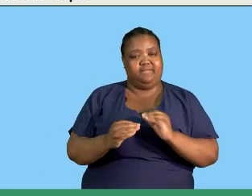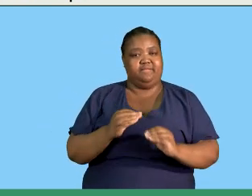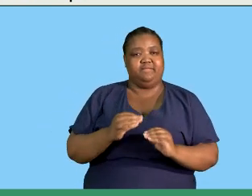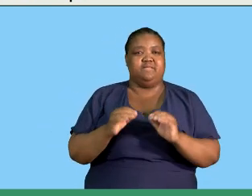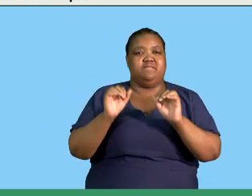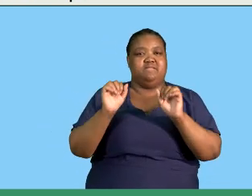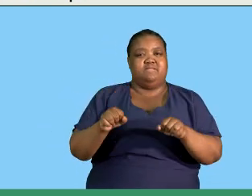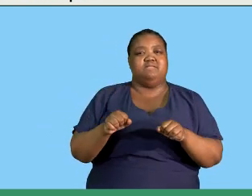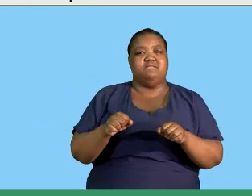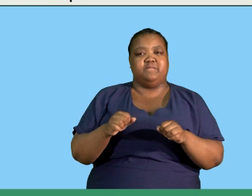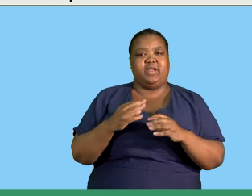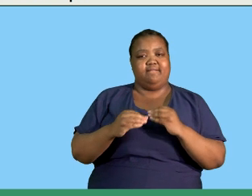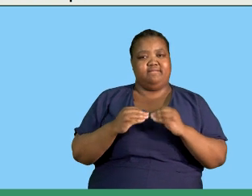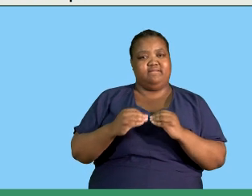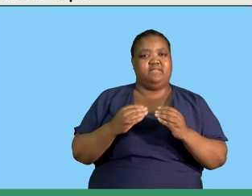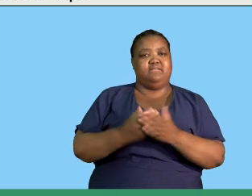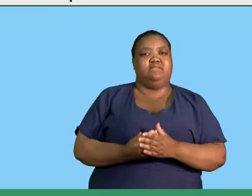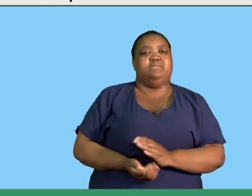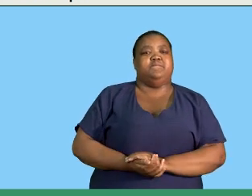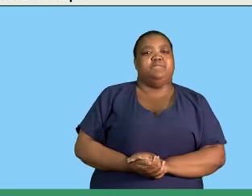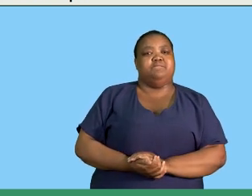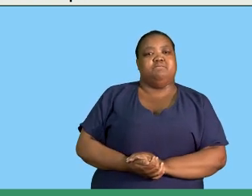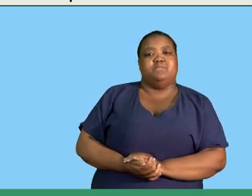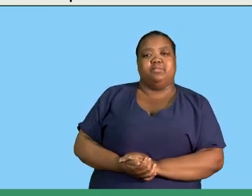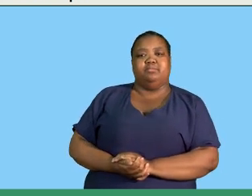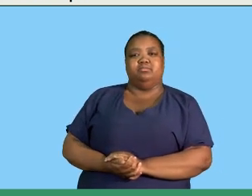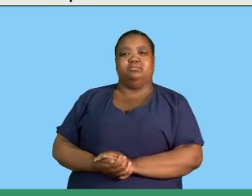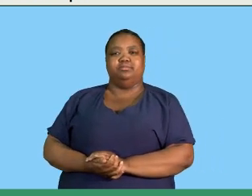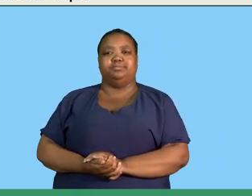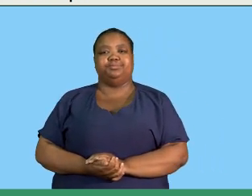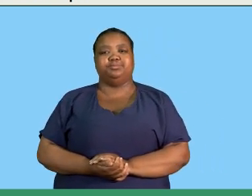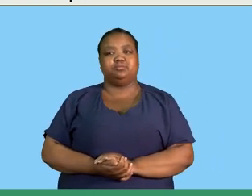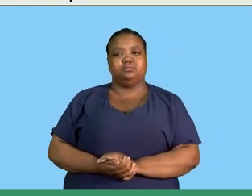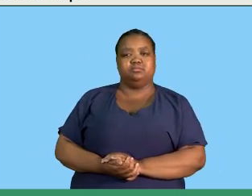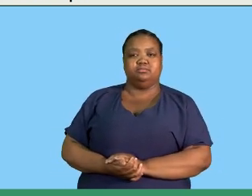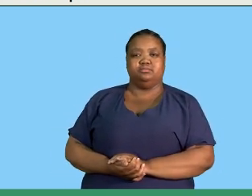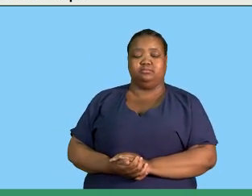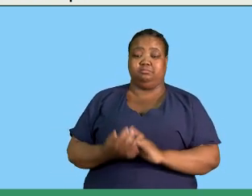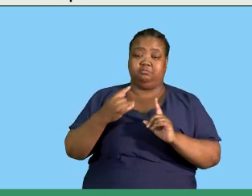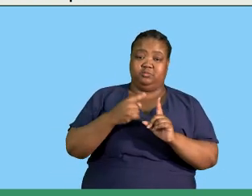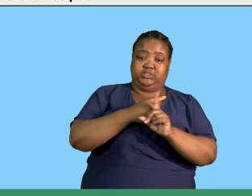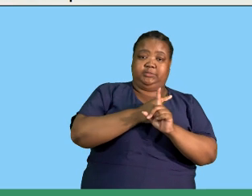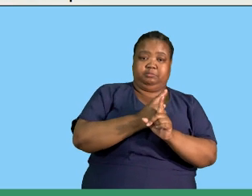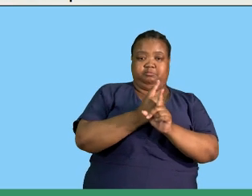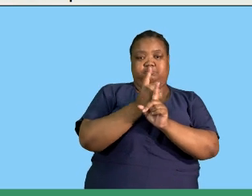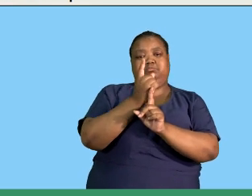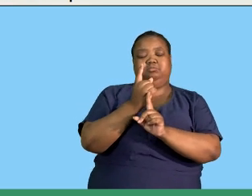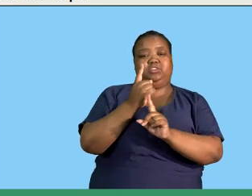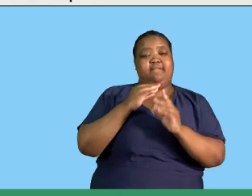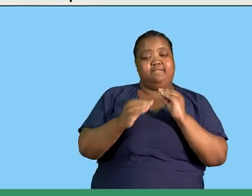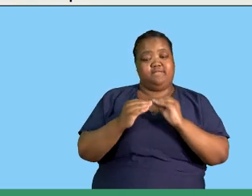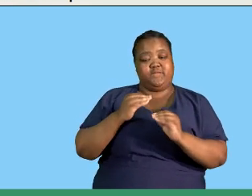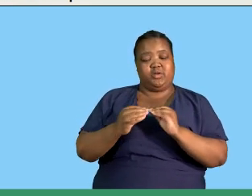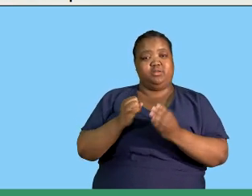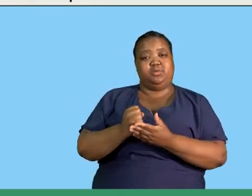be corrected. Let's find it in our scenario. They also took corrective actions so